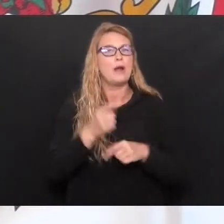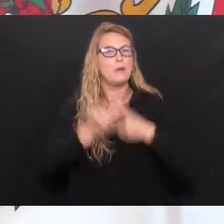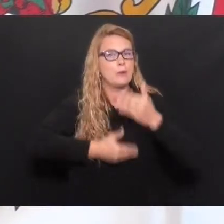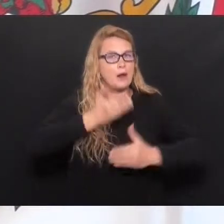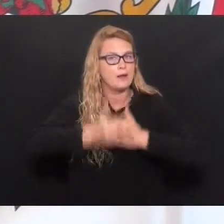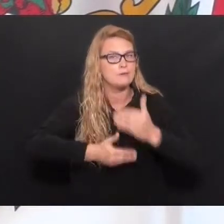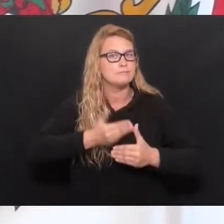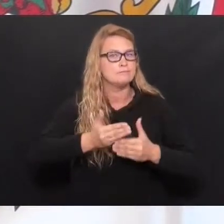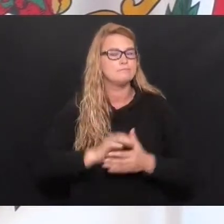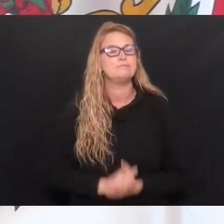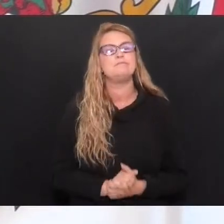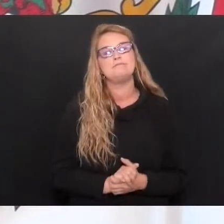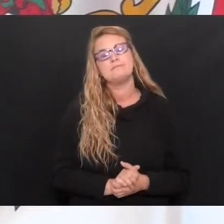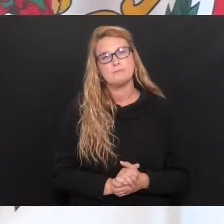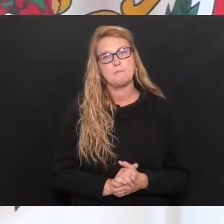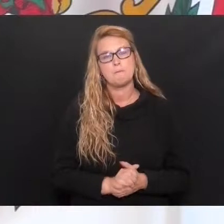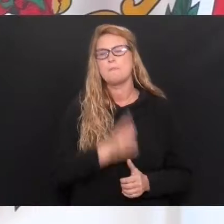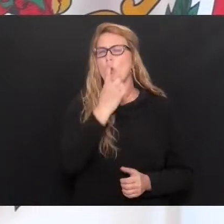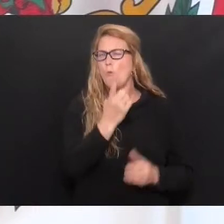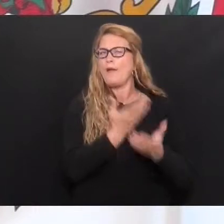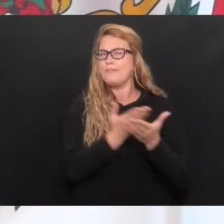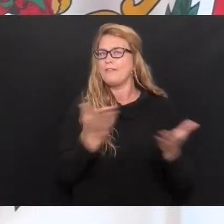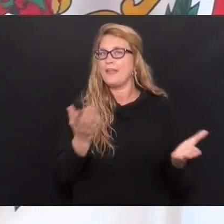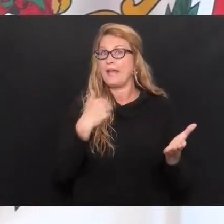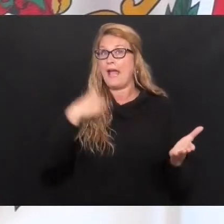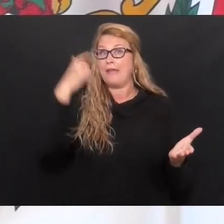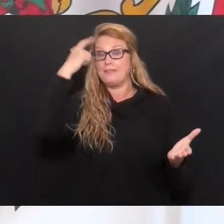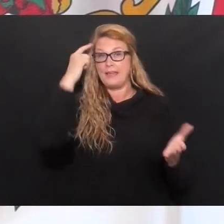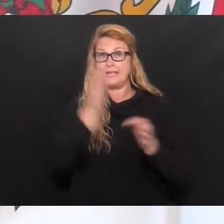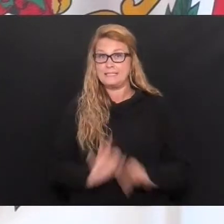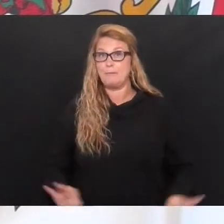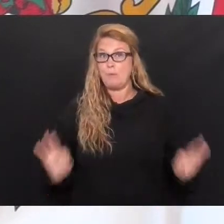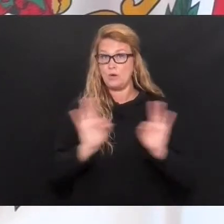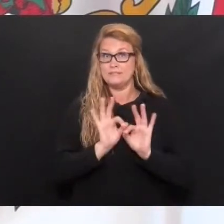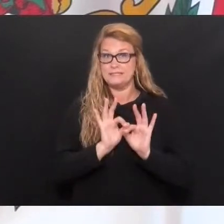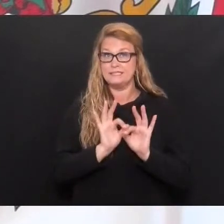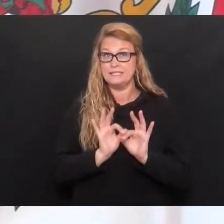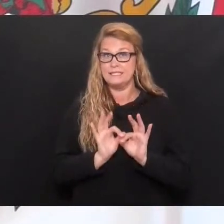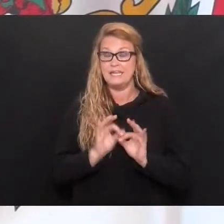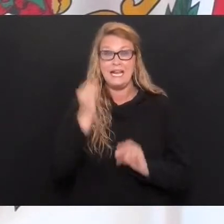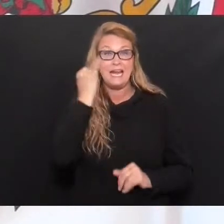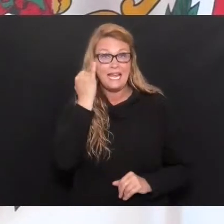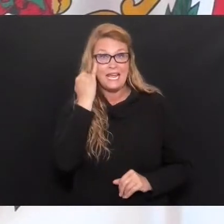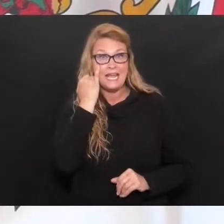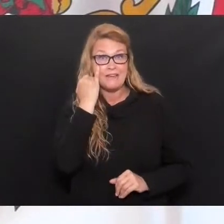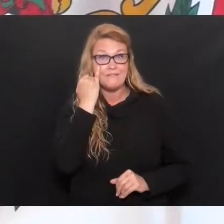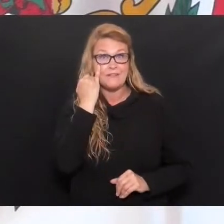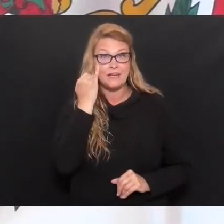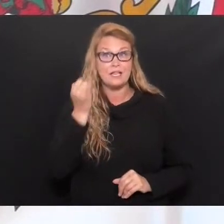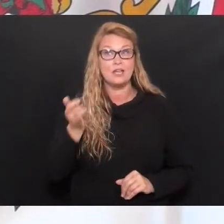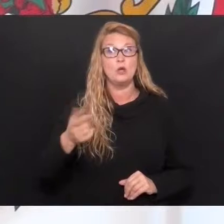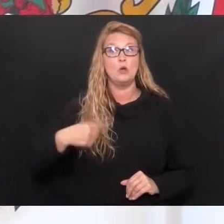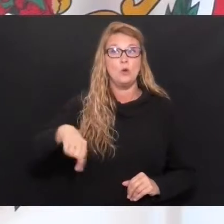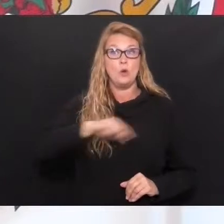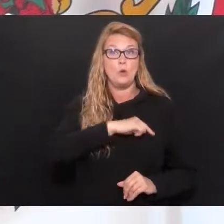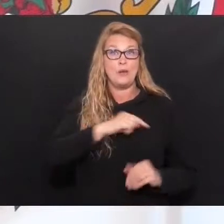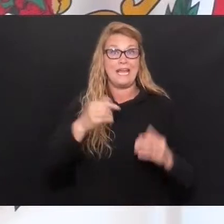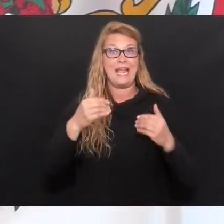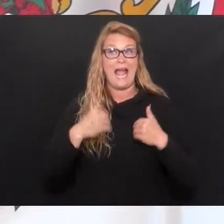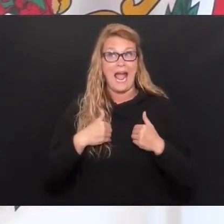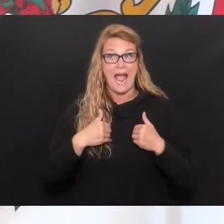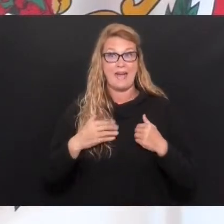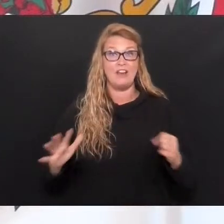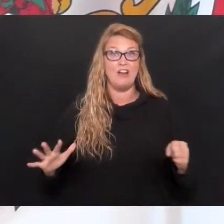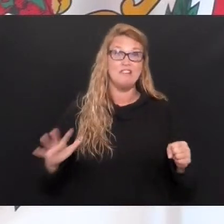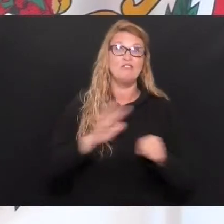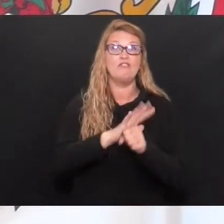Now, one thing I really do take issue with is just this. If we have a total eligible population in